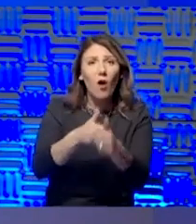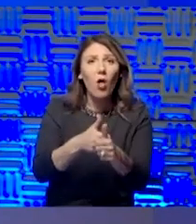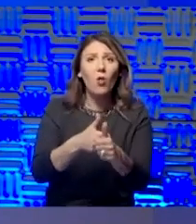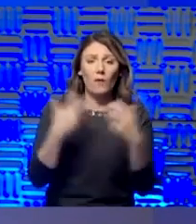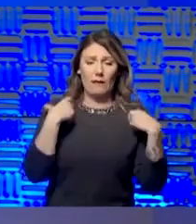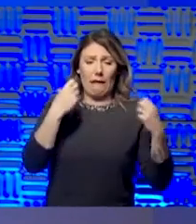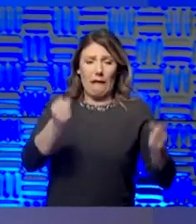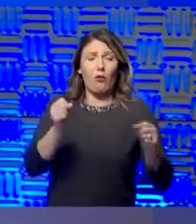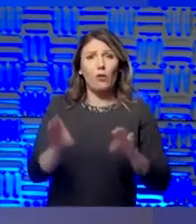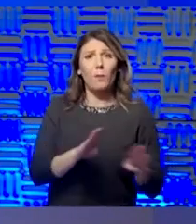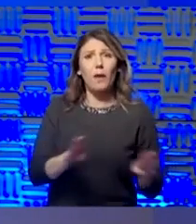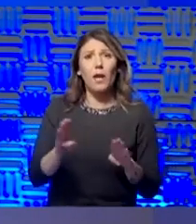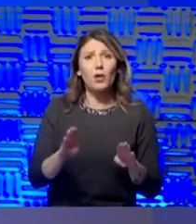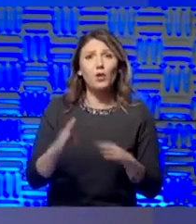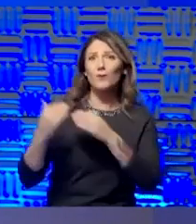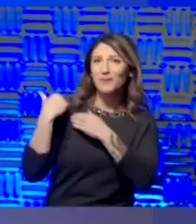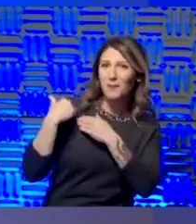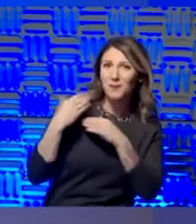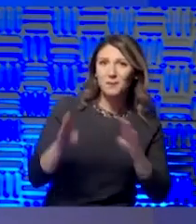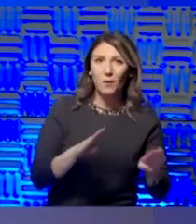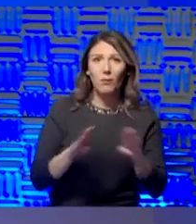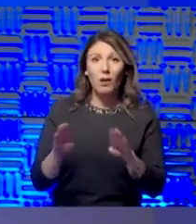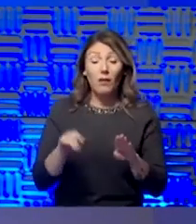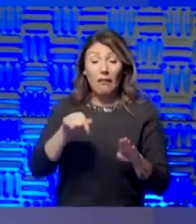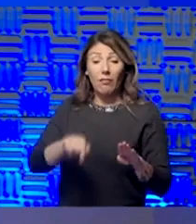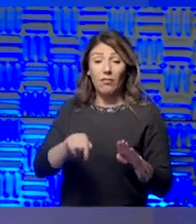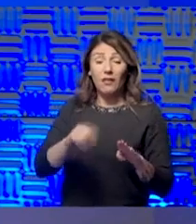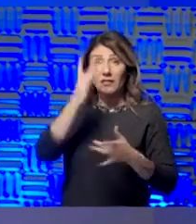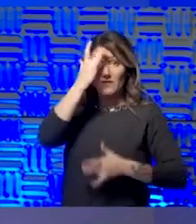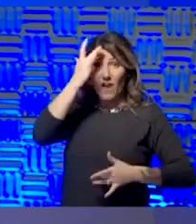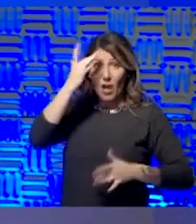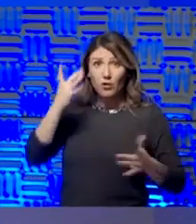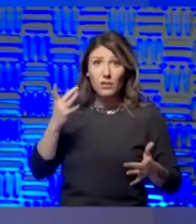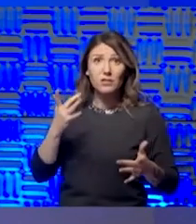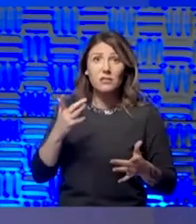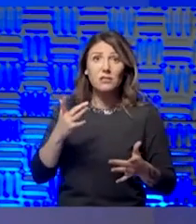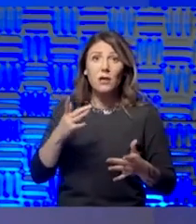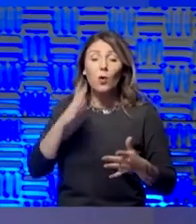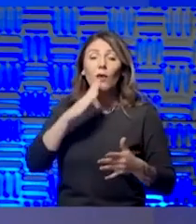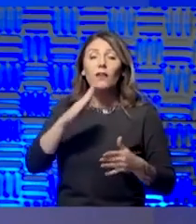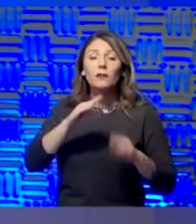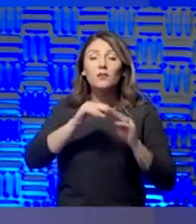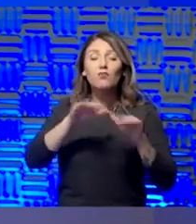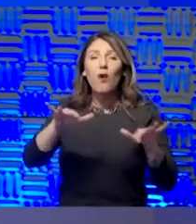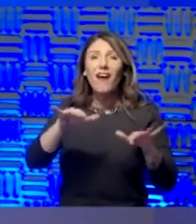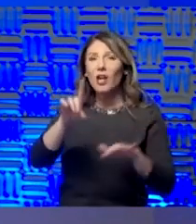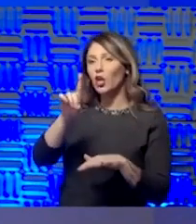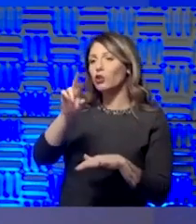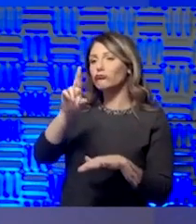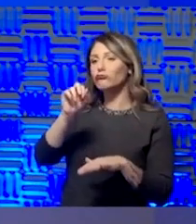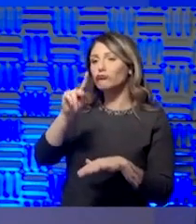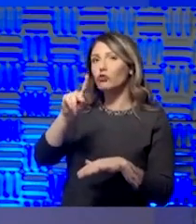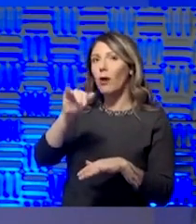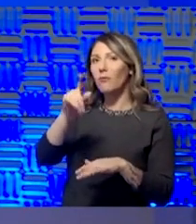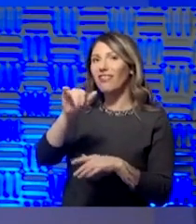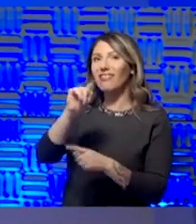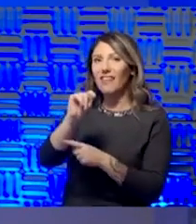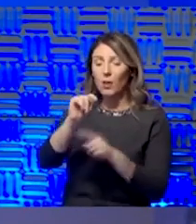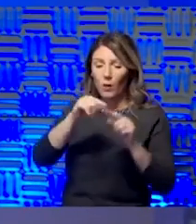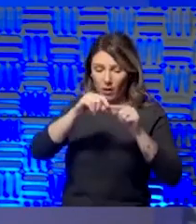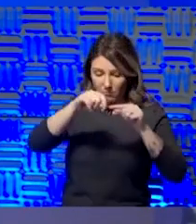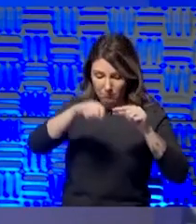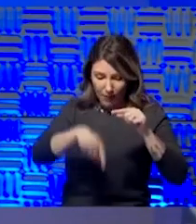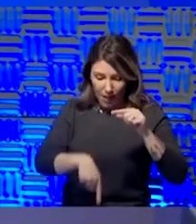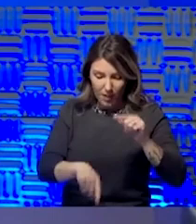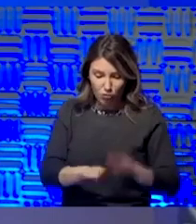responsible manner. We've also said that this virus spreads on droplets, and the droplets fall to the ground. But when you are in such close